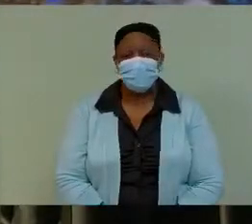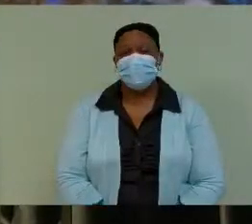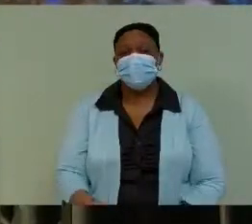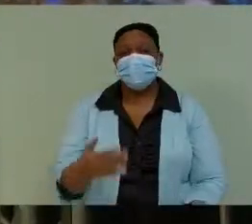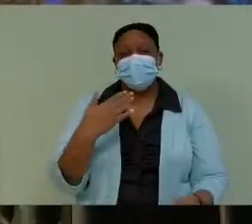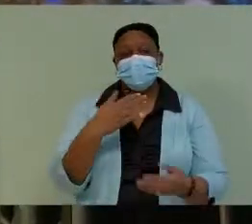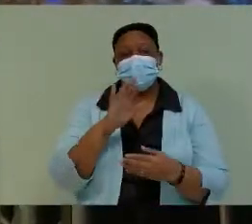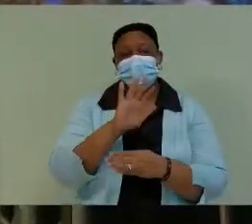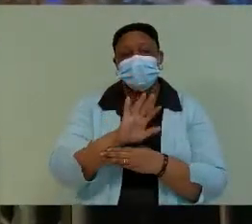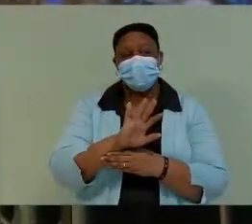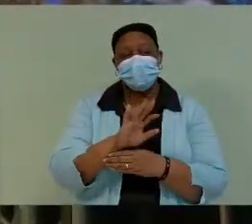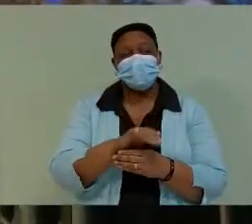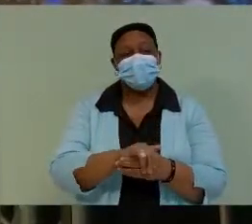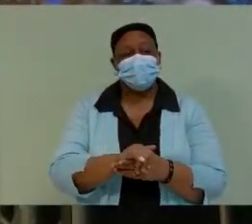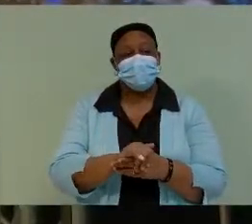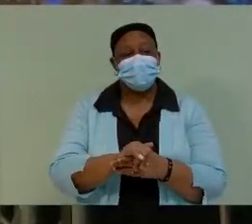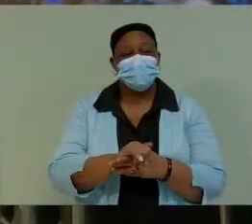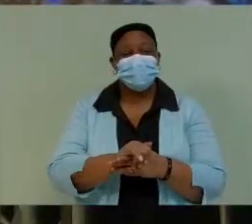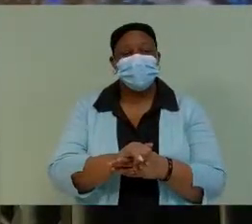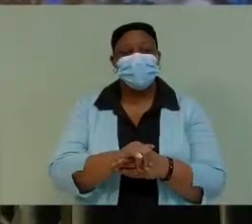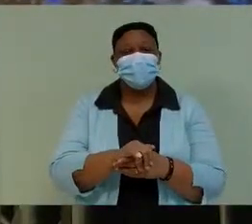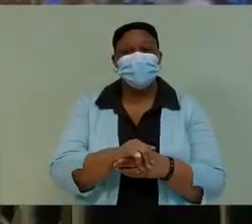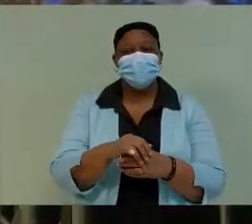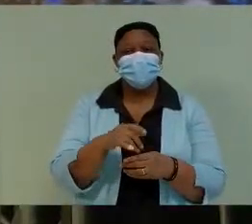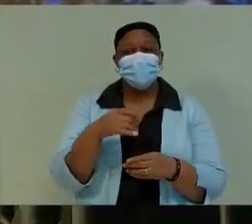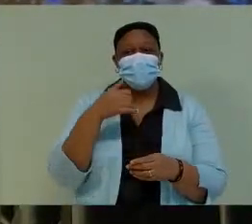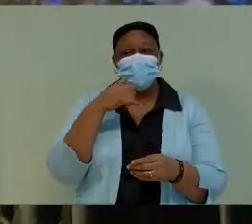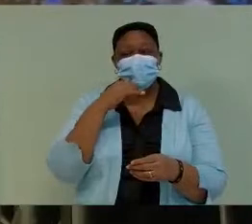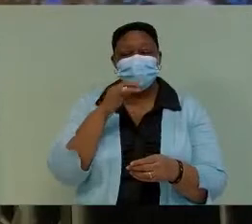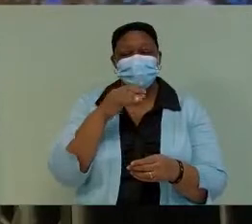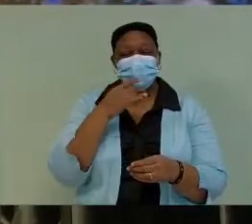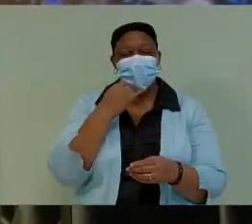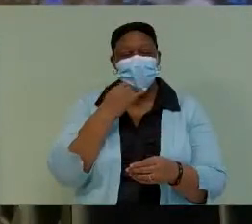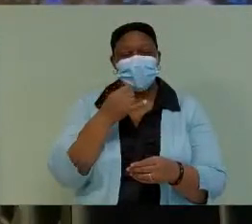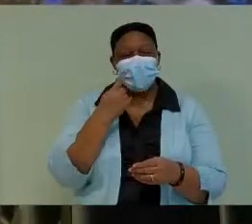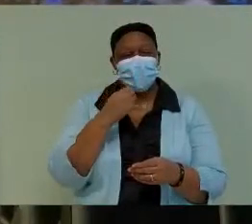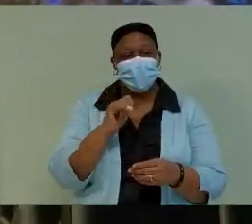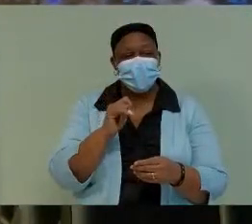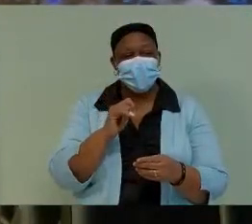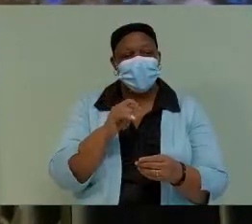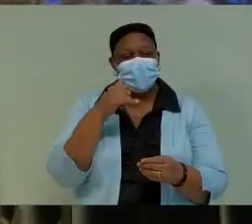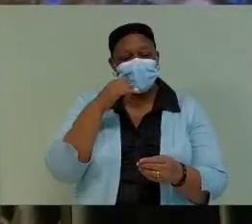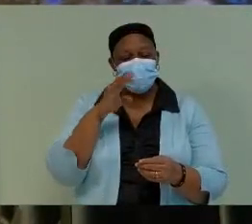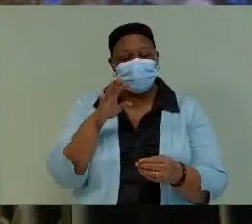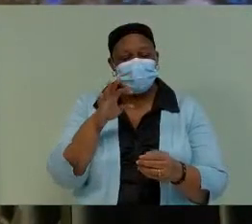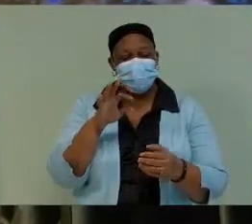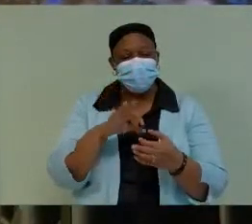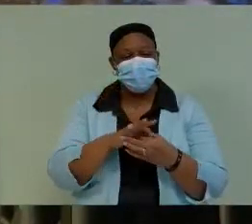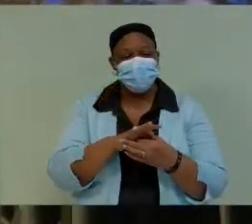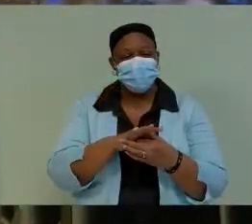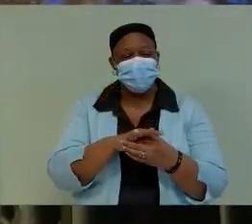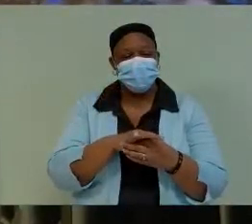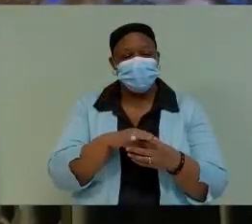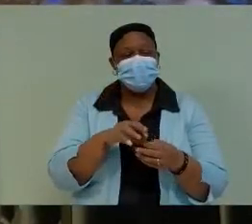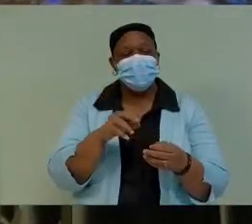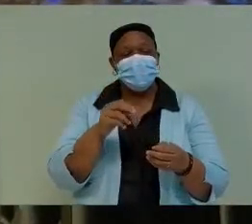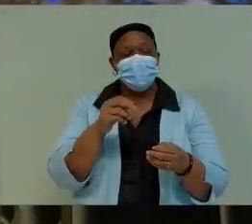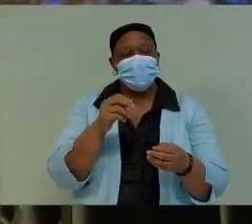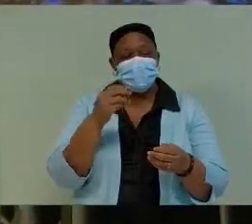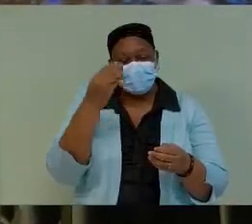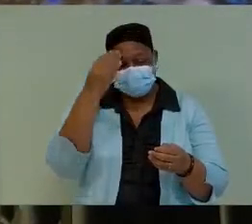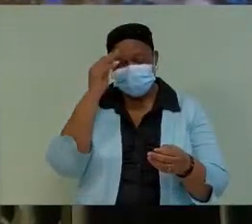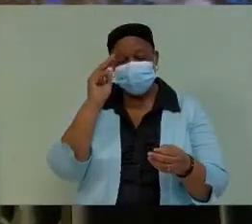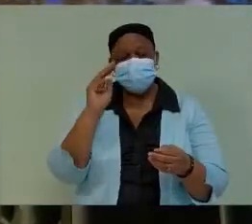Greetings, everyone. I am the female version of Mr. Crispin Boone today. So I am here to present on his